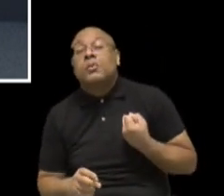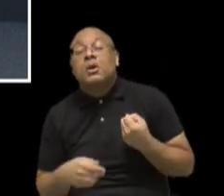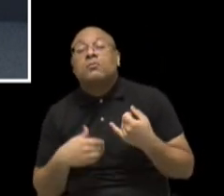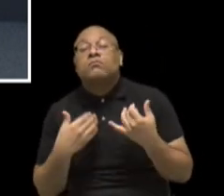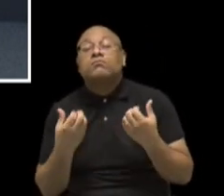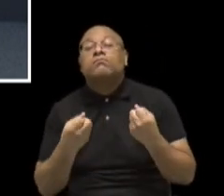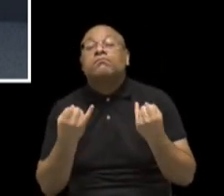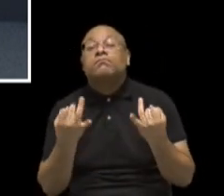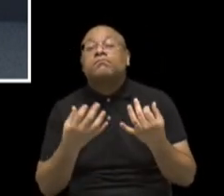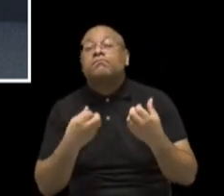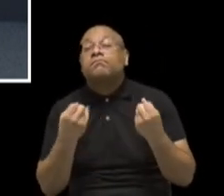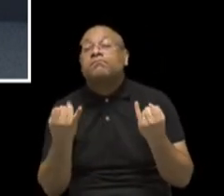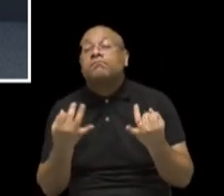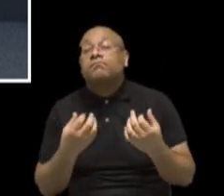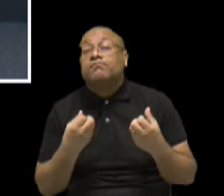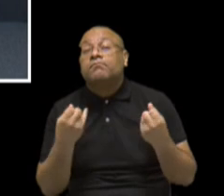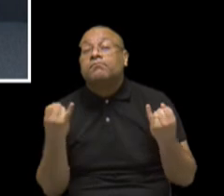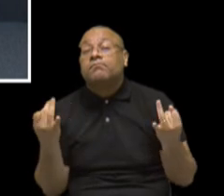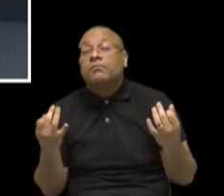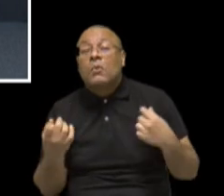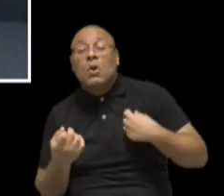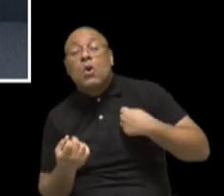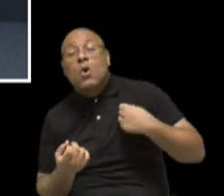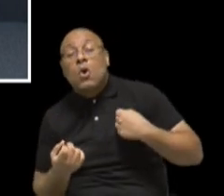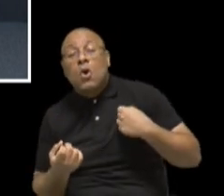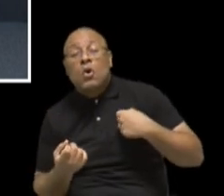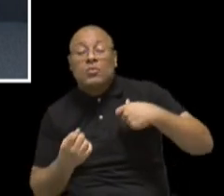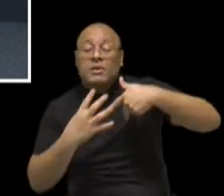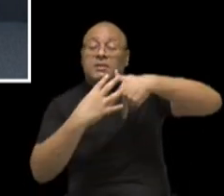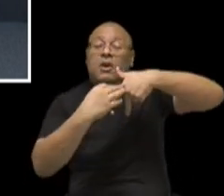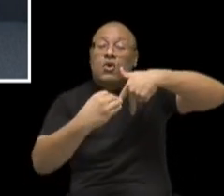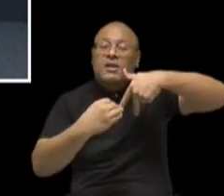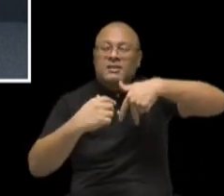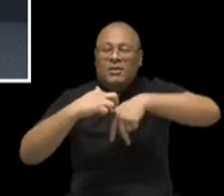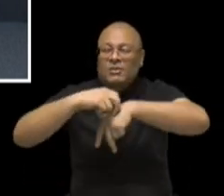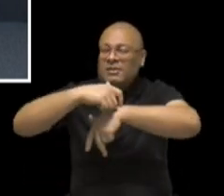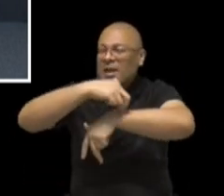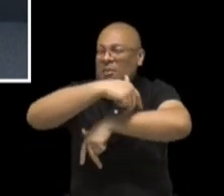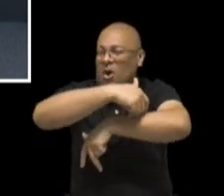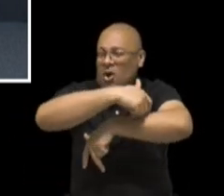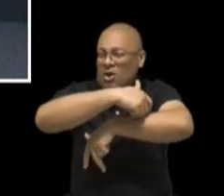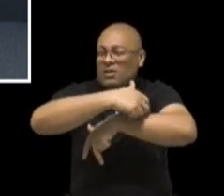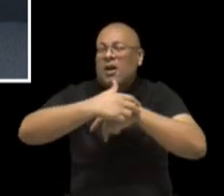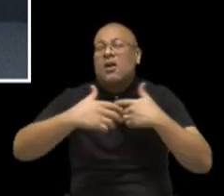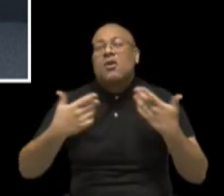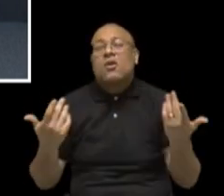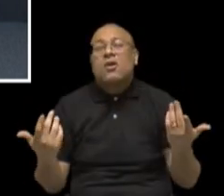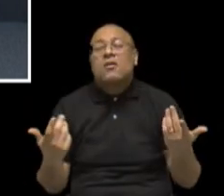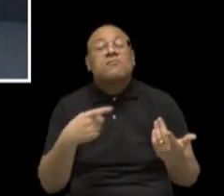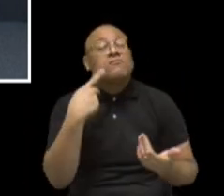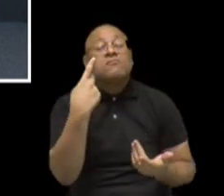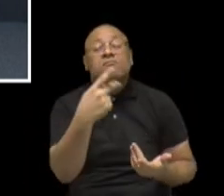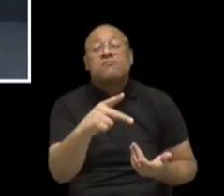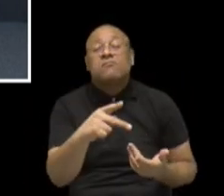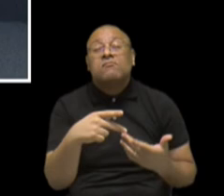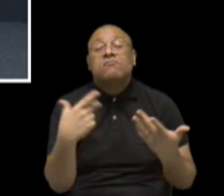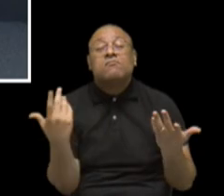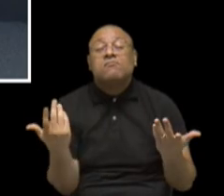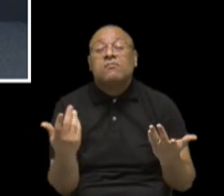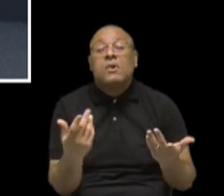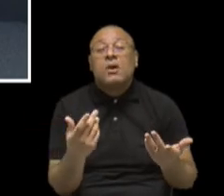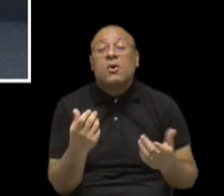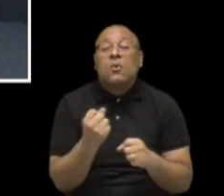of clothes within each collection and to just have 2 a year instead of 4 a